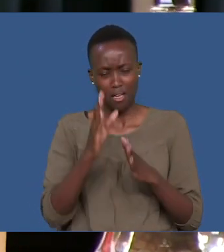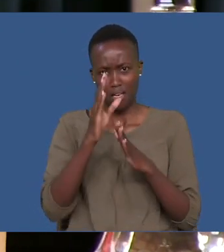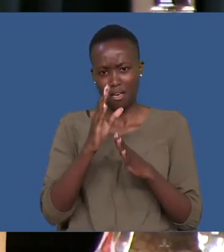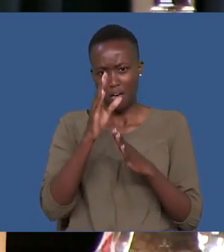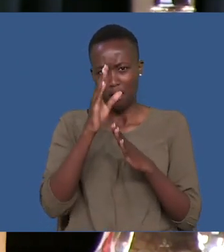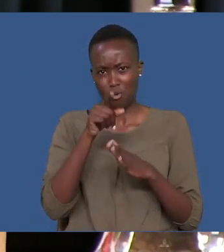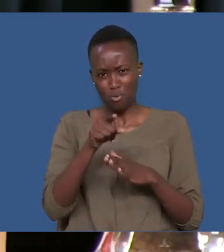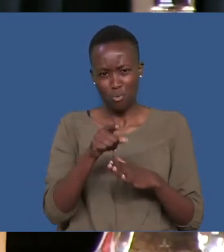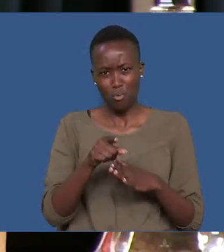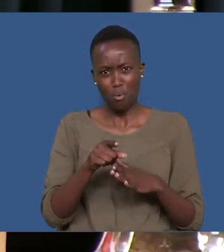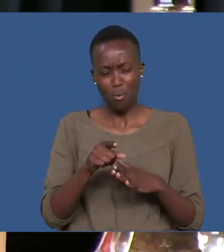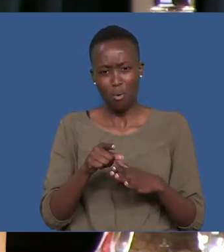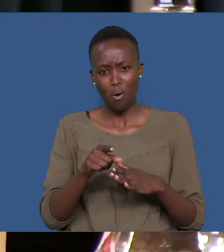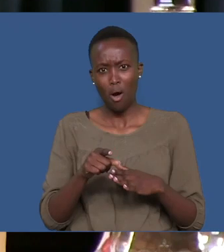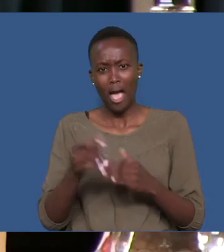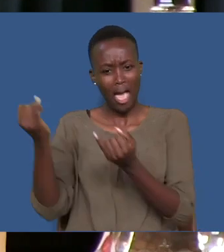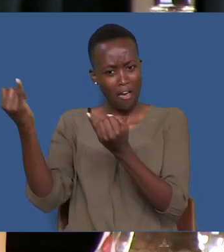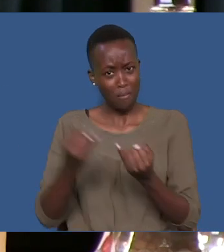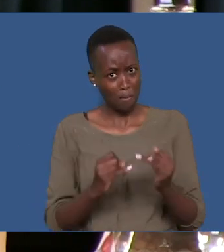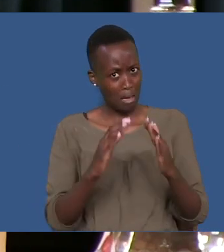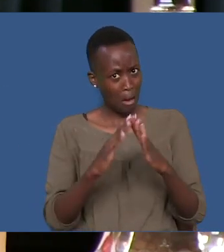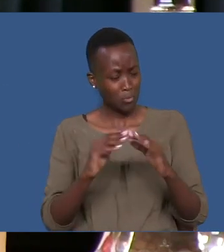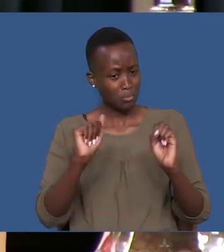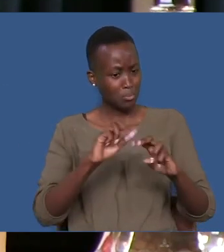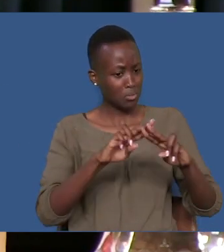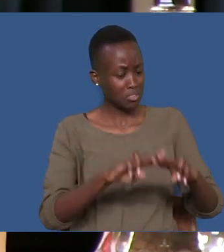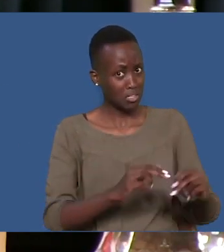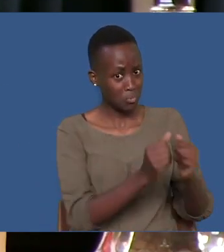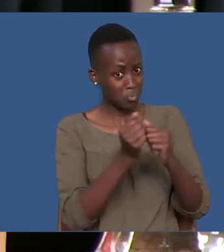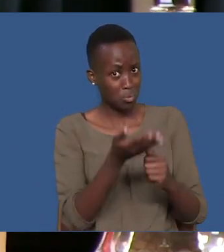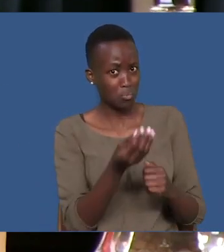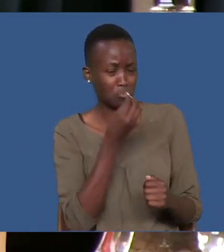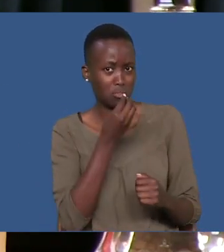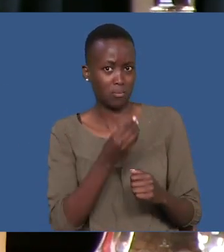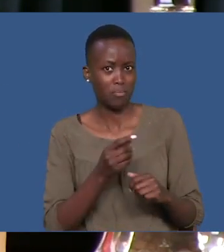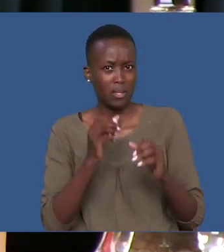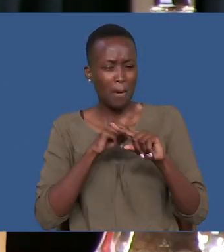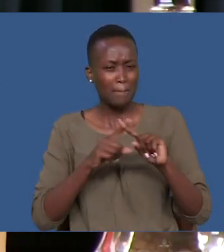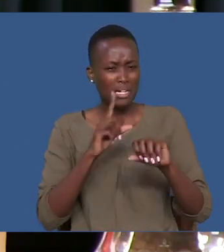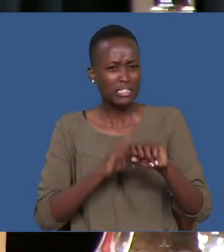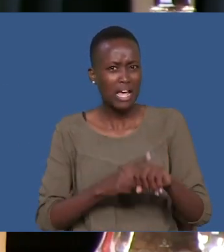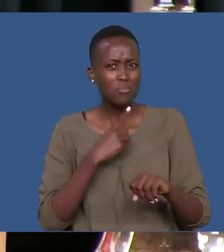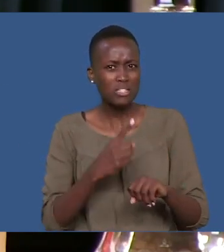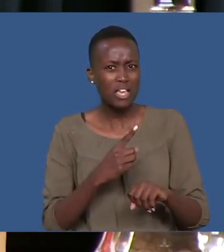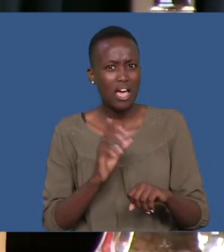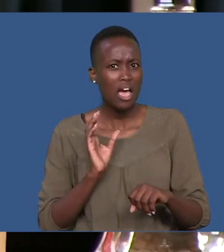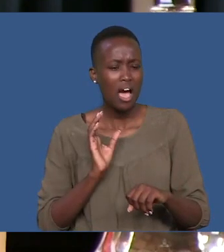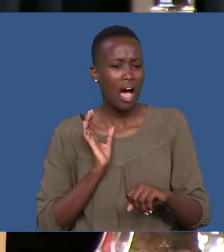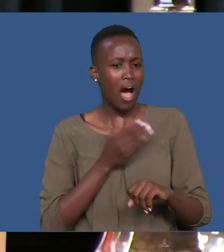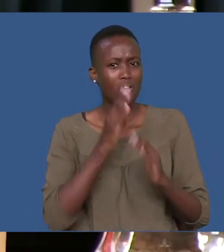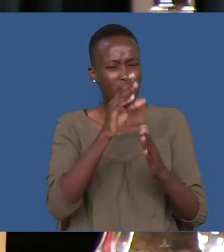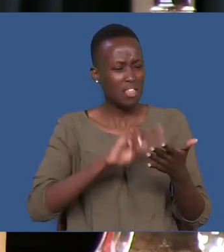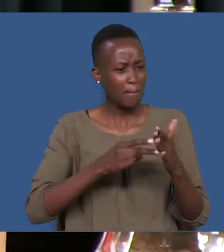you could sit me by your table and we eat together. By telling me to say Our Father, it would mean that we are actually